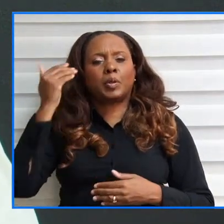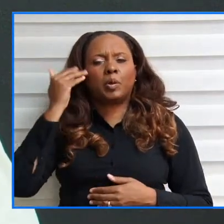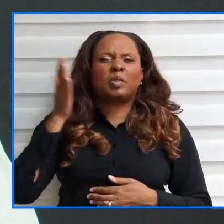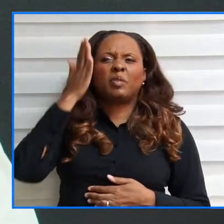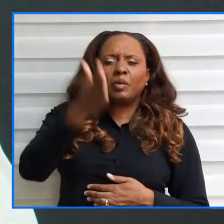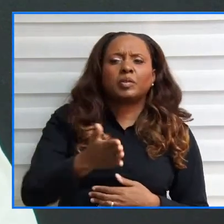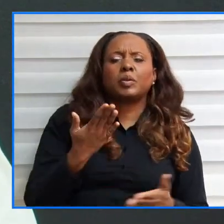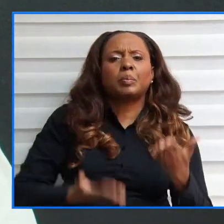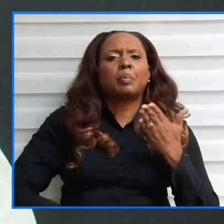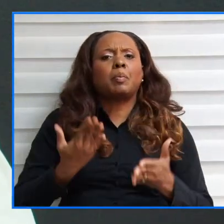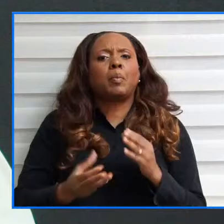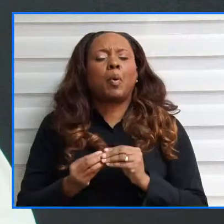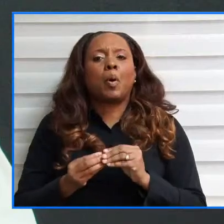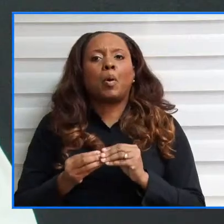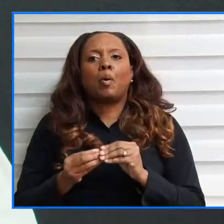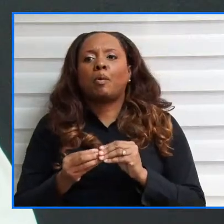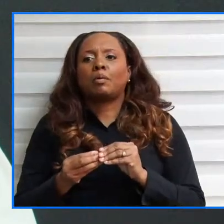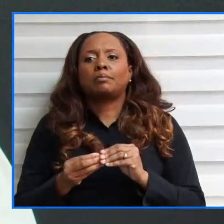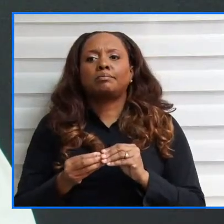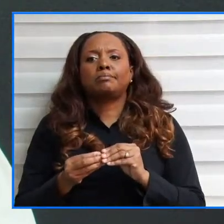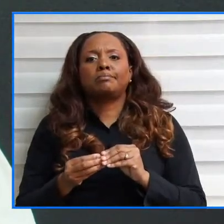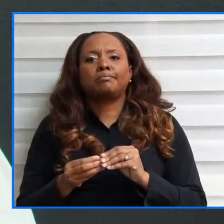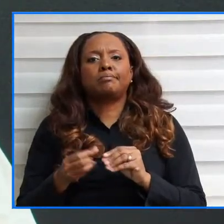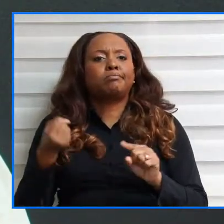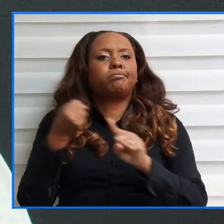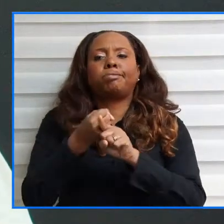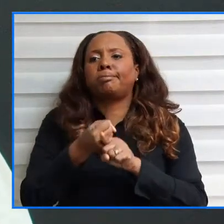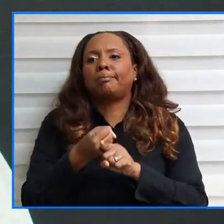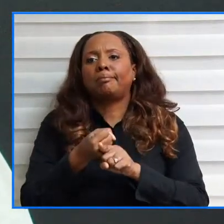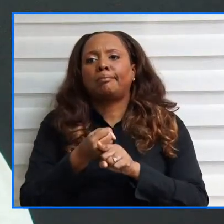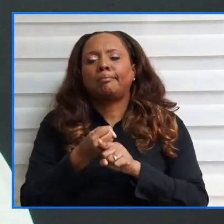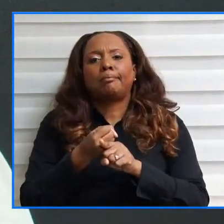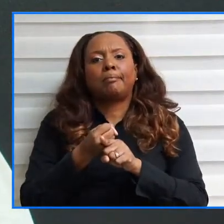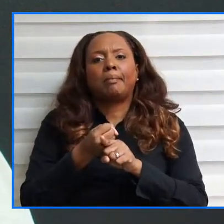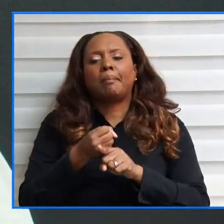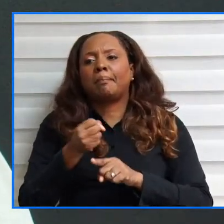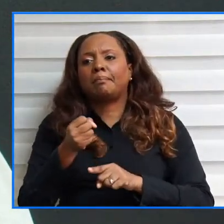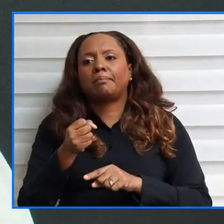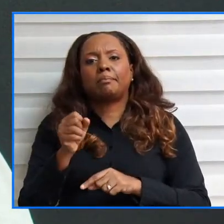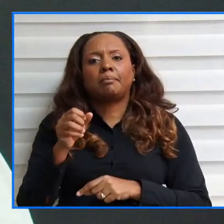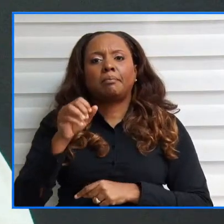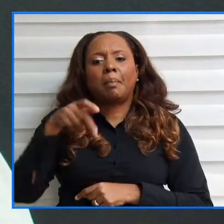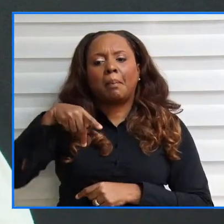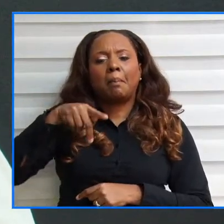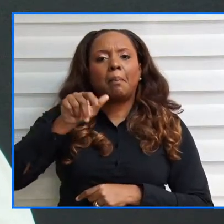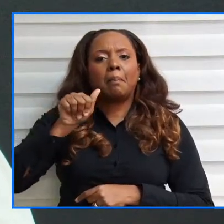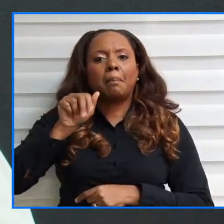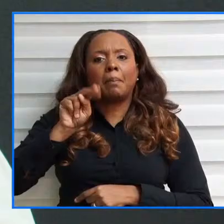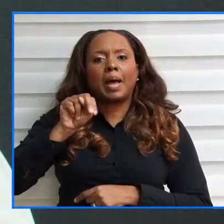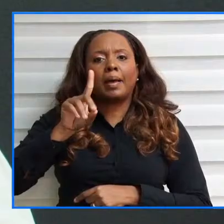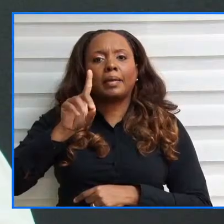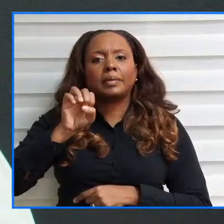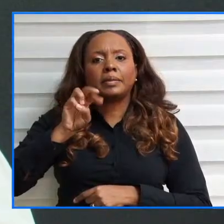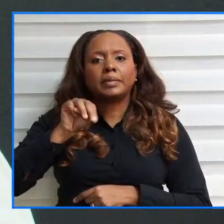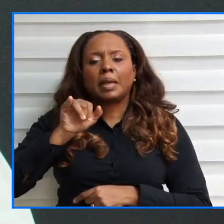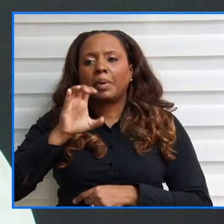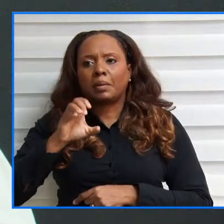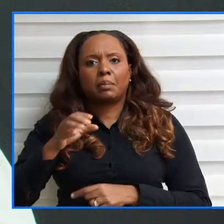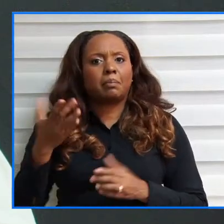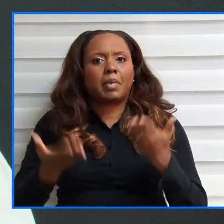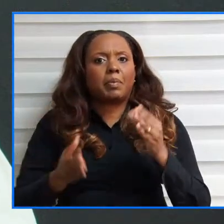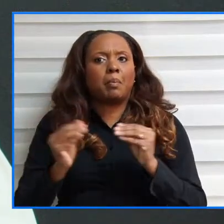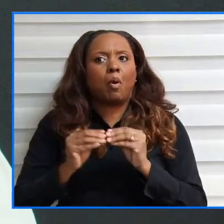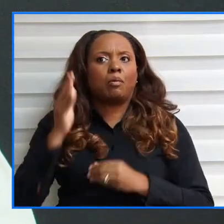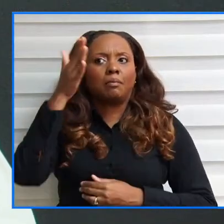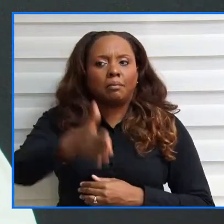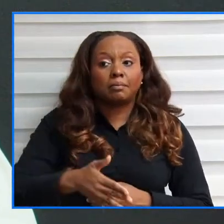this century, regrettably, and we have to be ready, knowing full well that no one is going to put us at the top